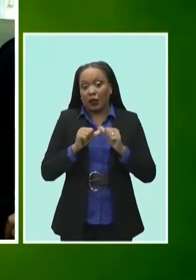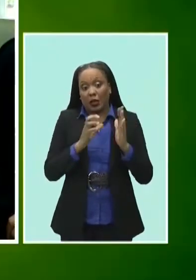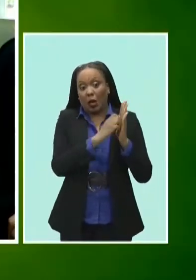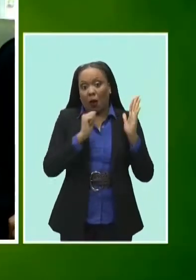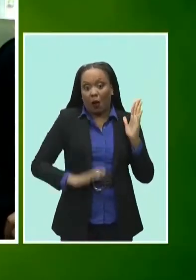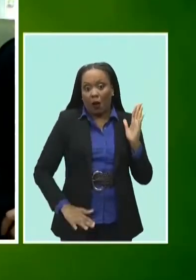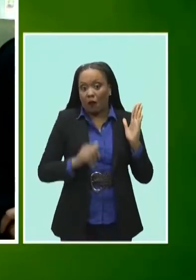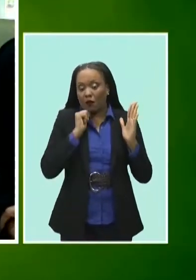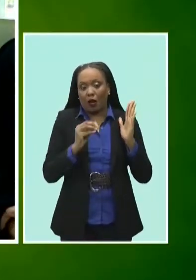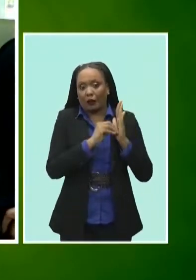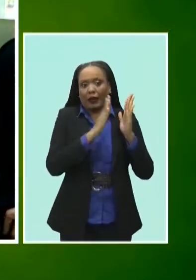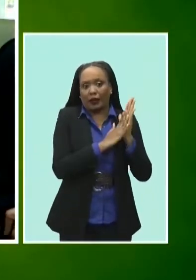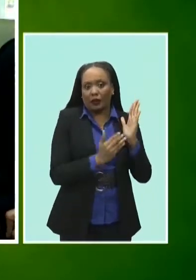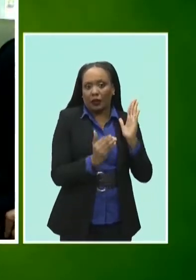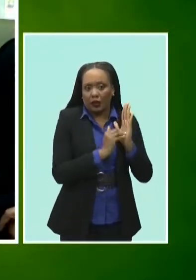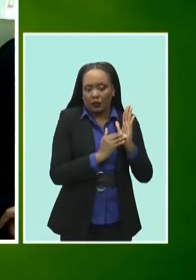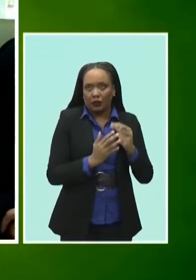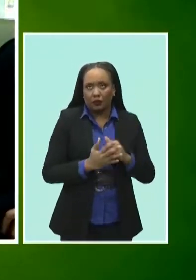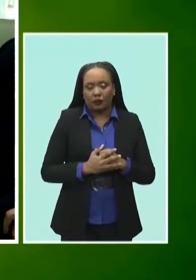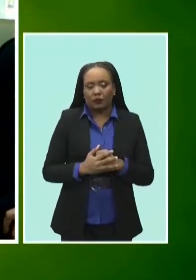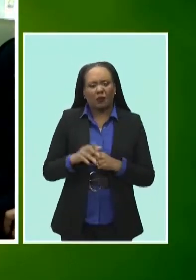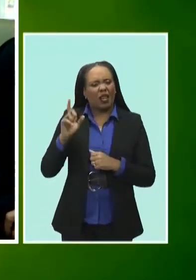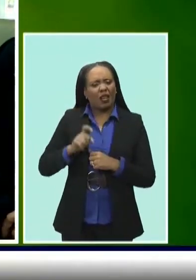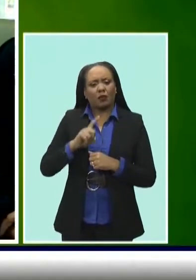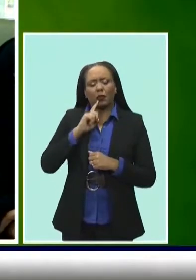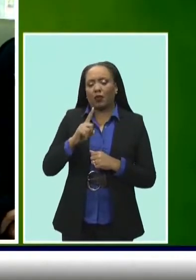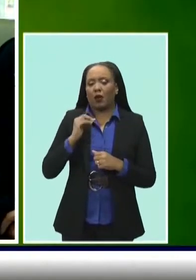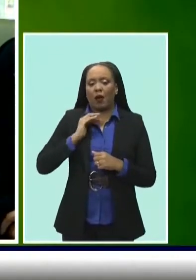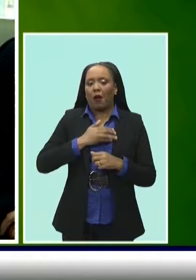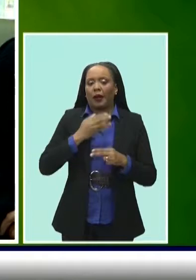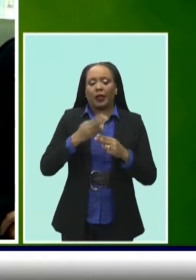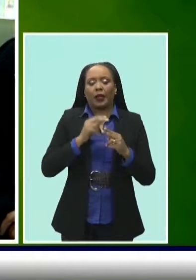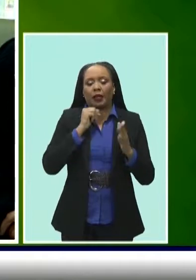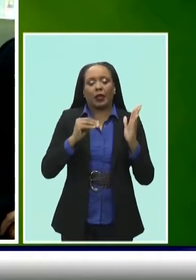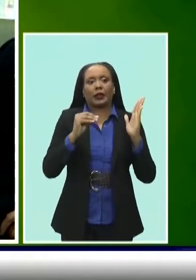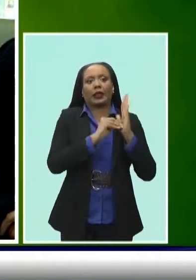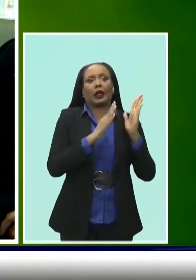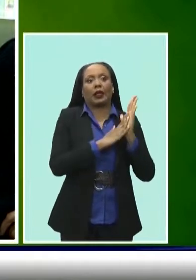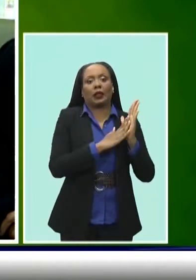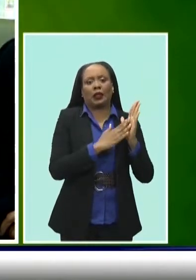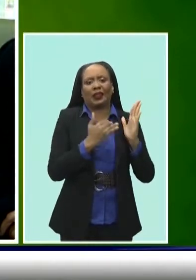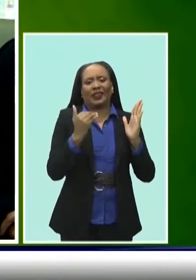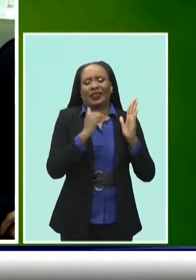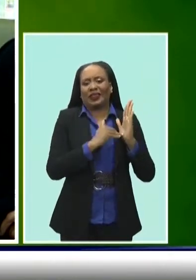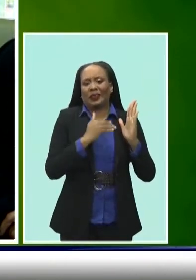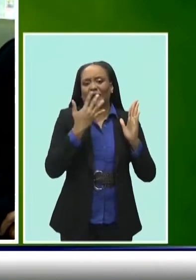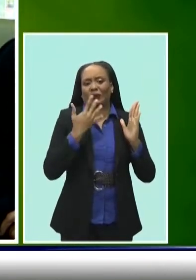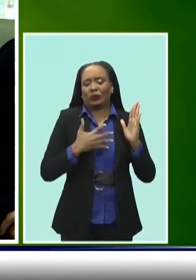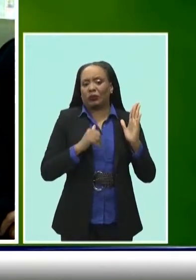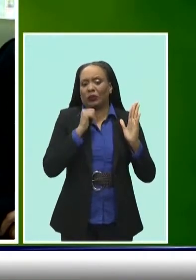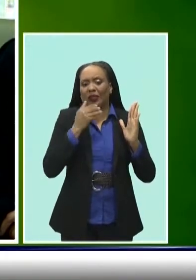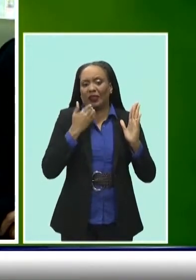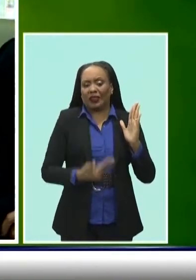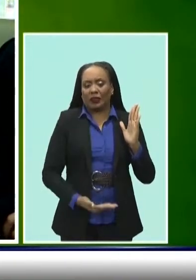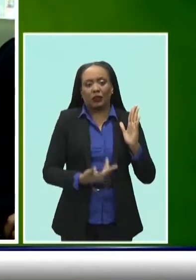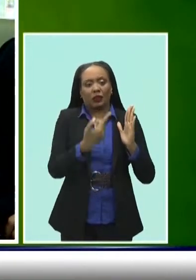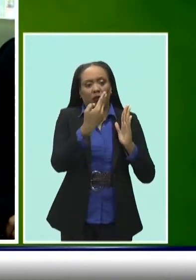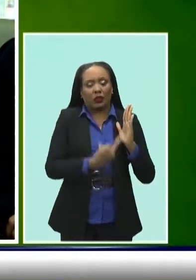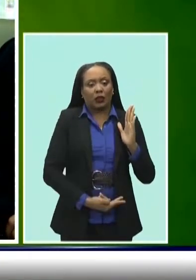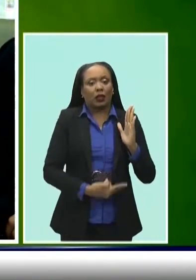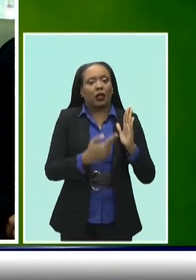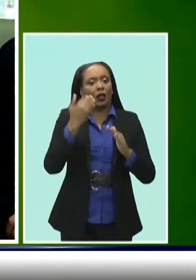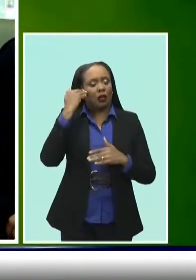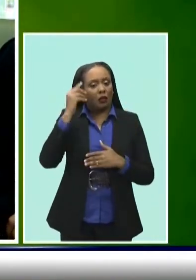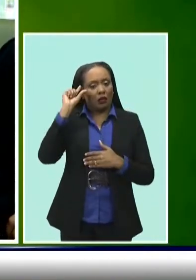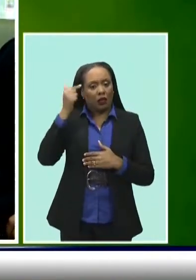need to ensure that we don't get back on any blacklist anywhere, whether it's OECD, EU, or whoever else. So I know the government is doing